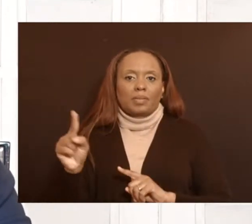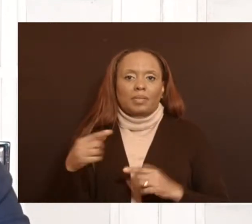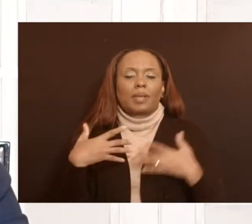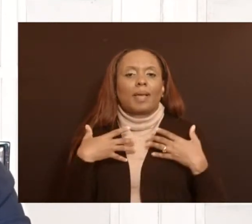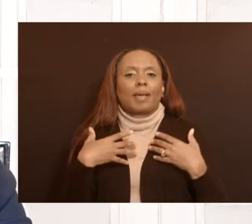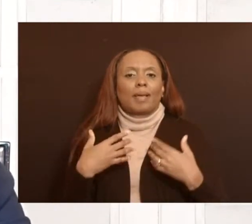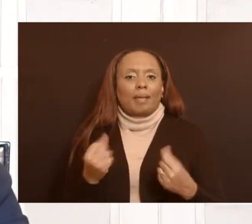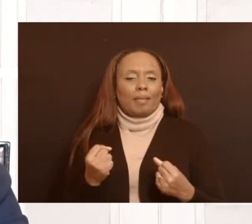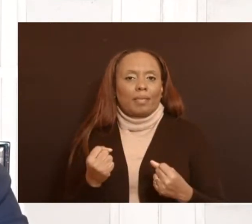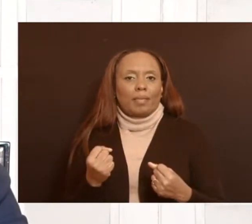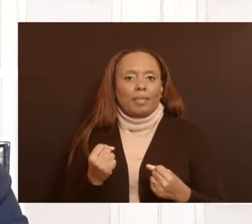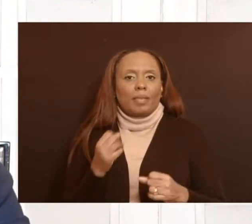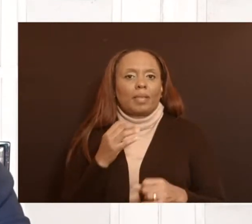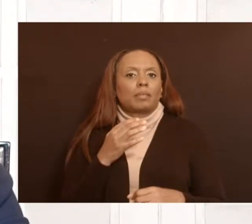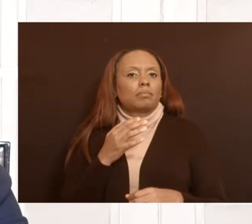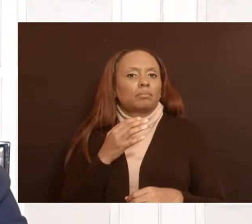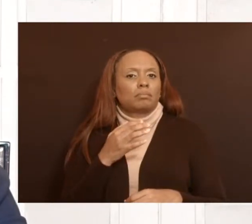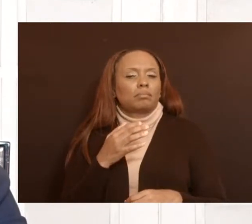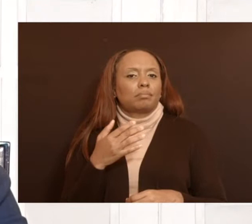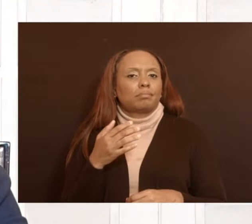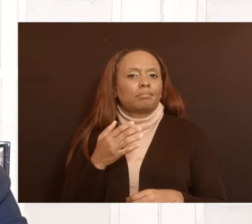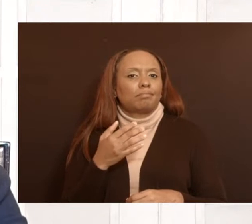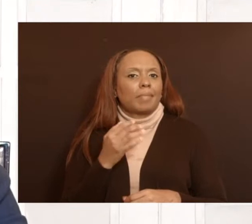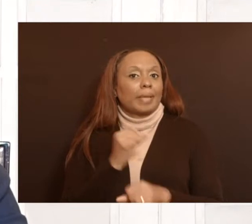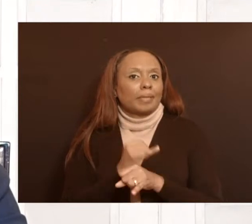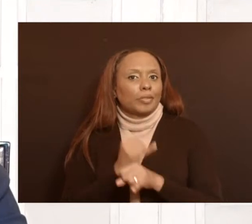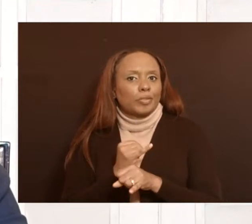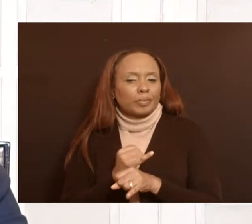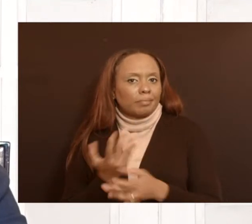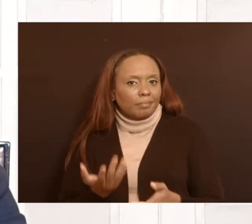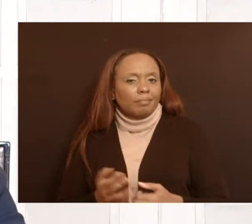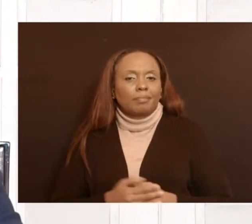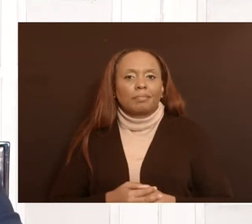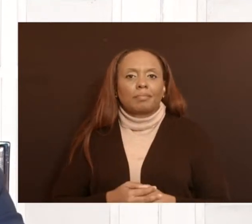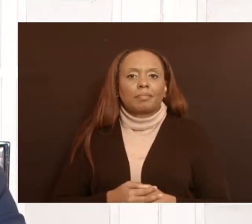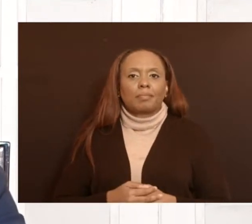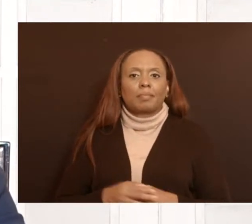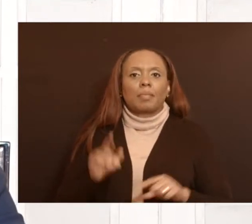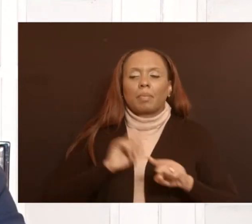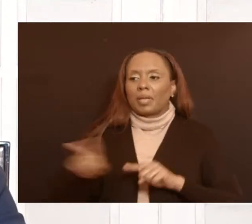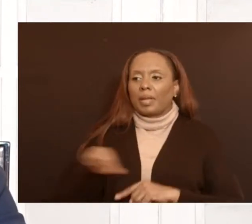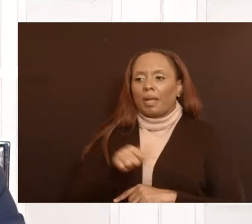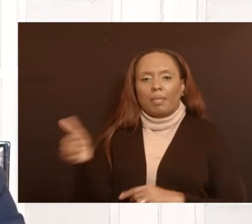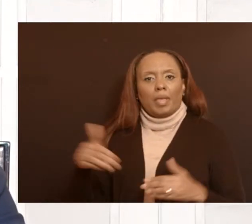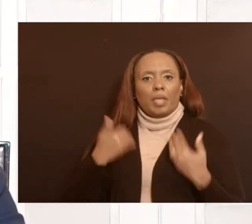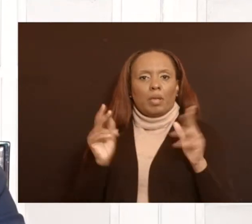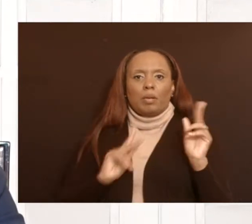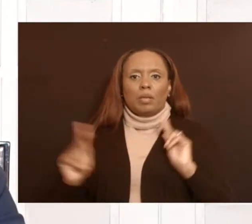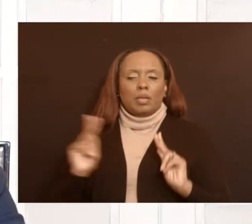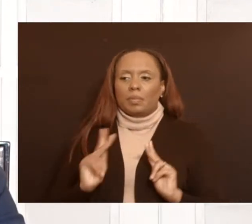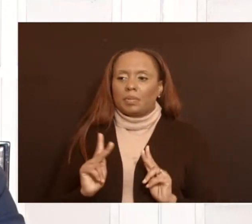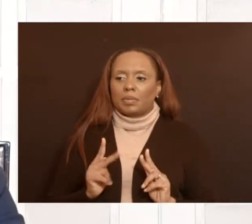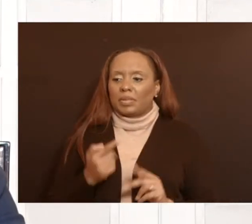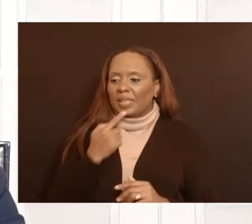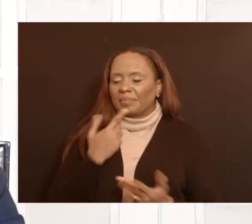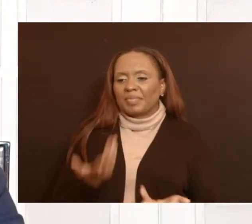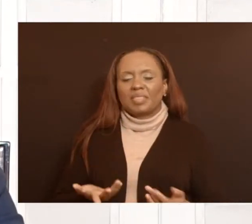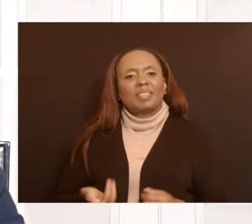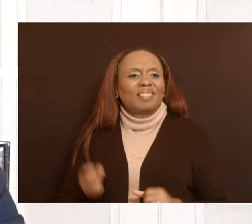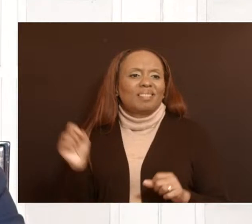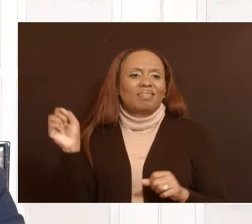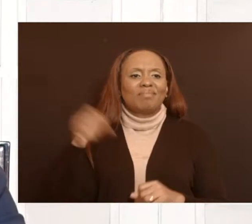then that led to a follow-on of the cases which we found. But when you talk to many of them would say, yes, I